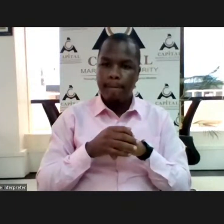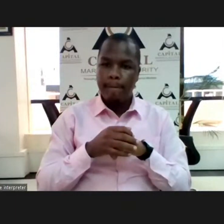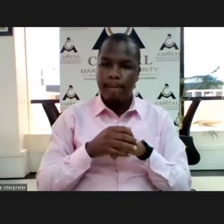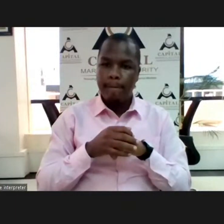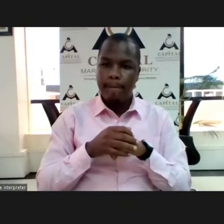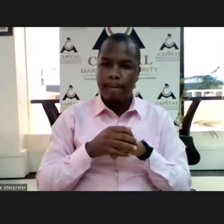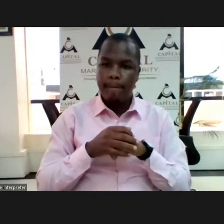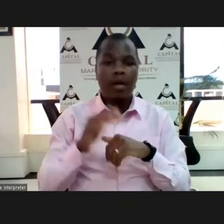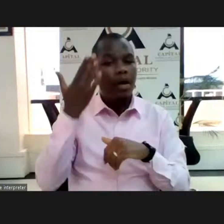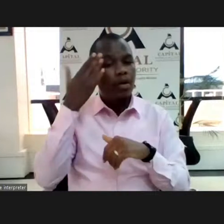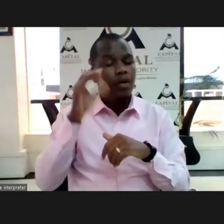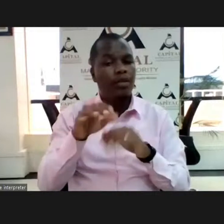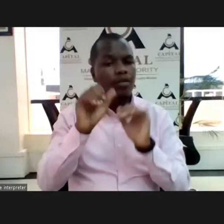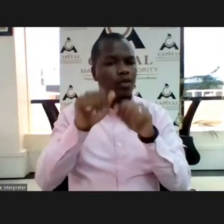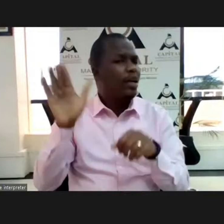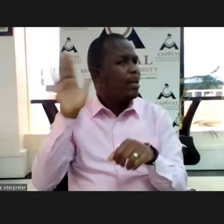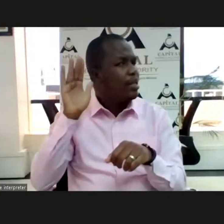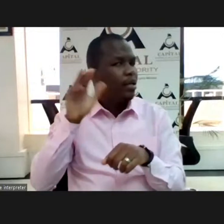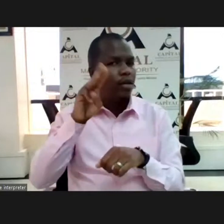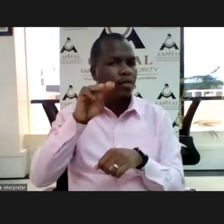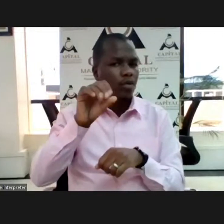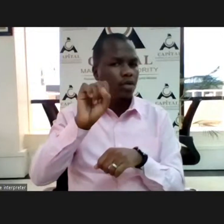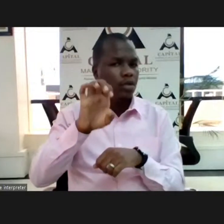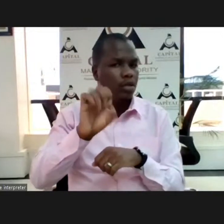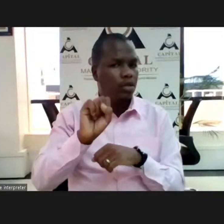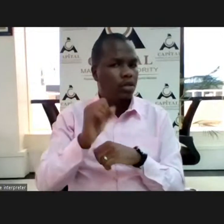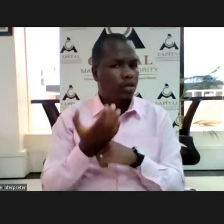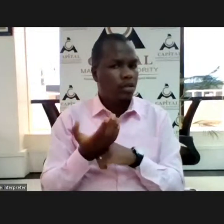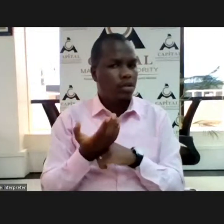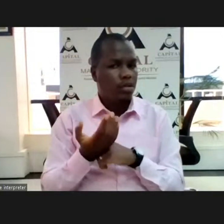I don't know if you guys can hear Moses.